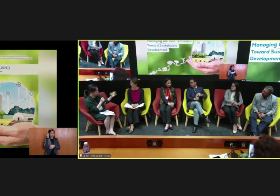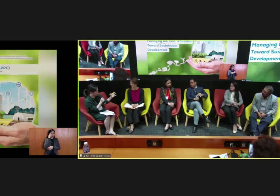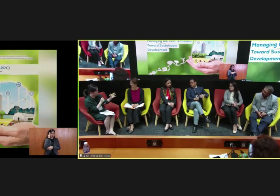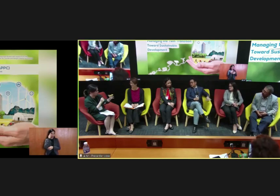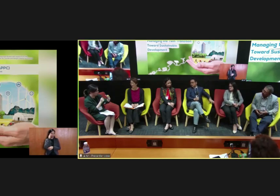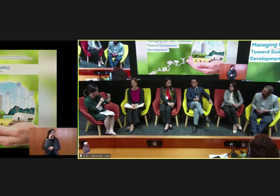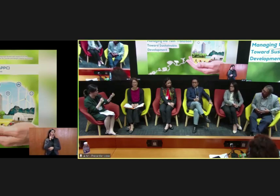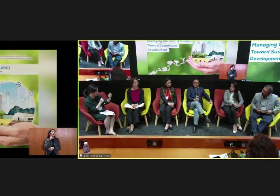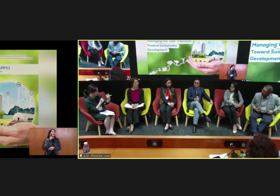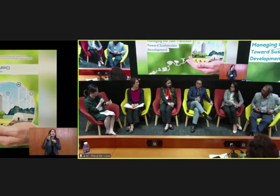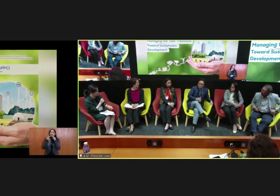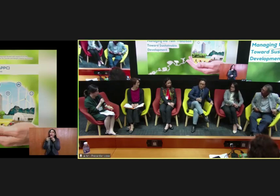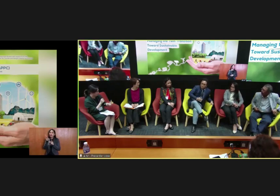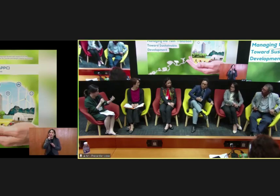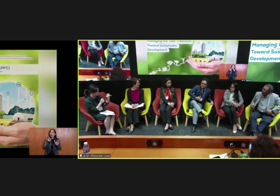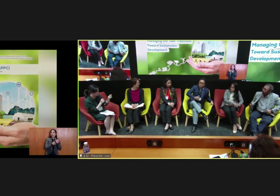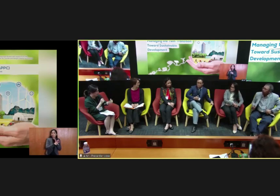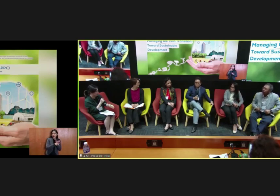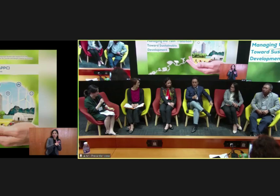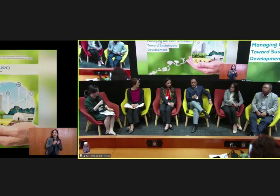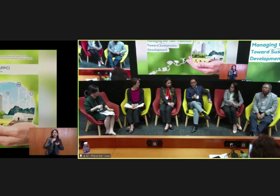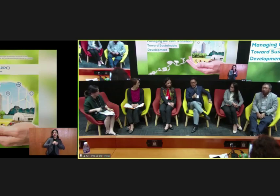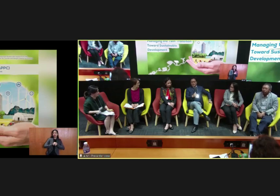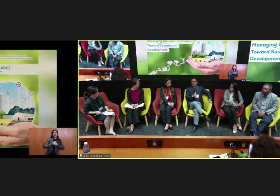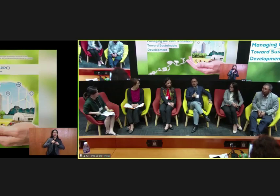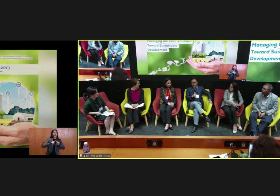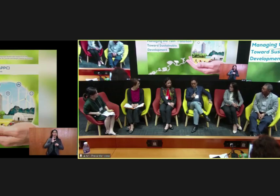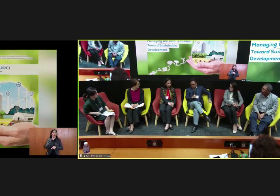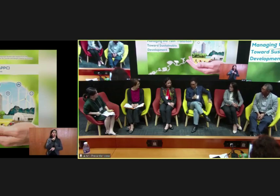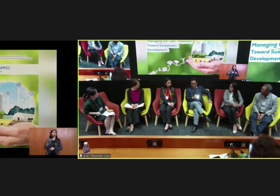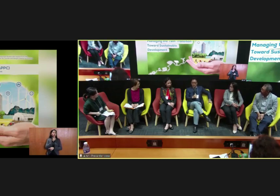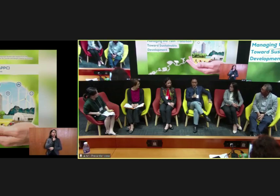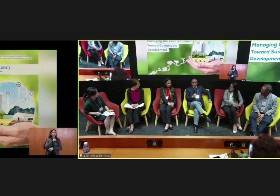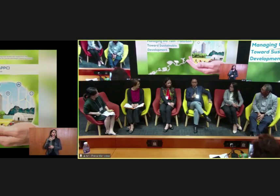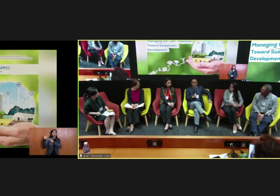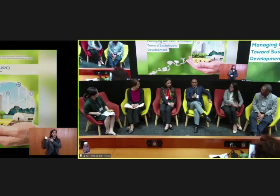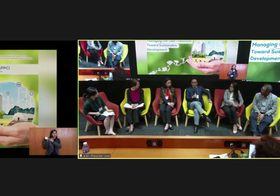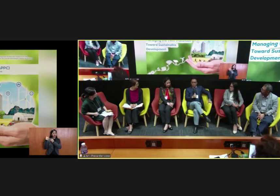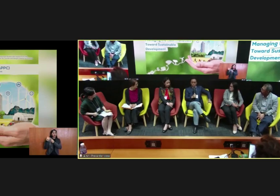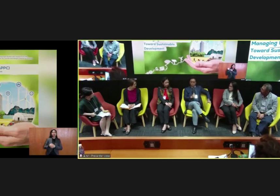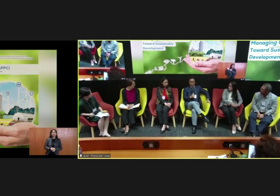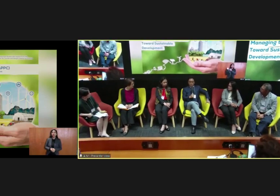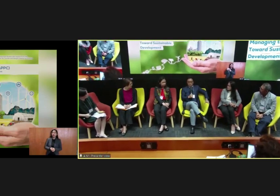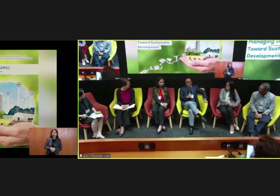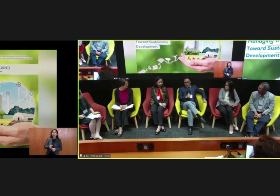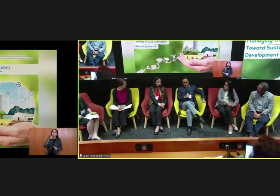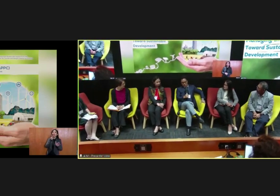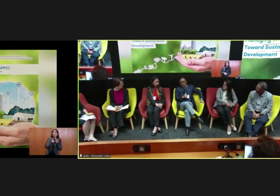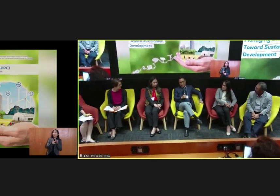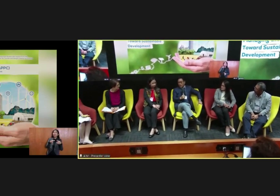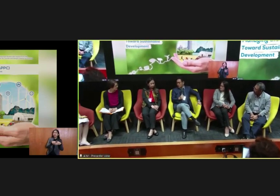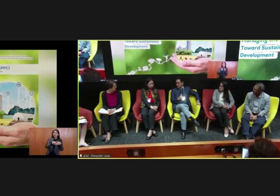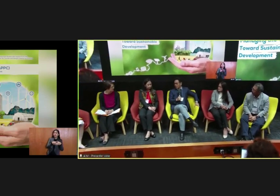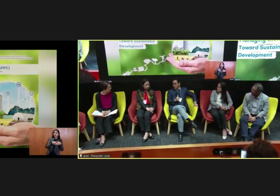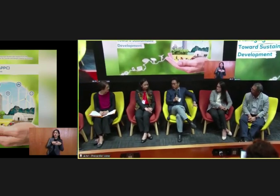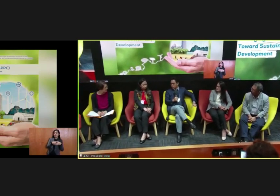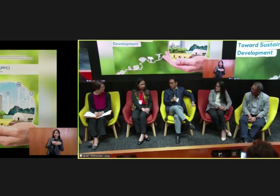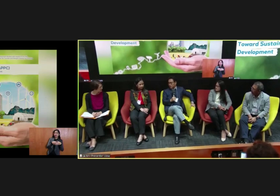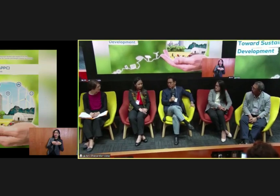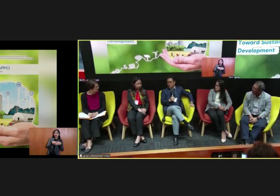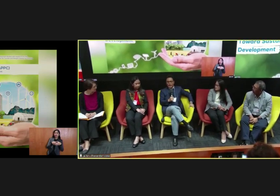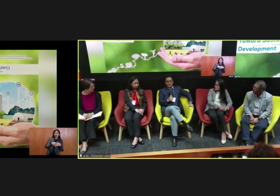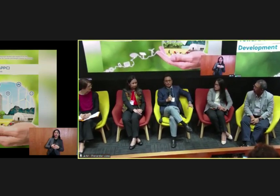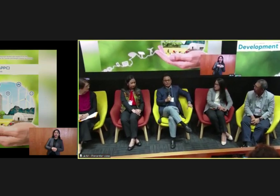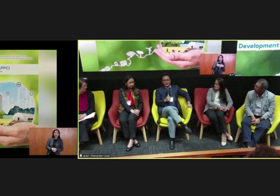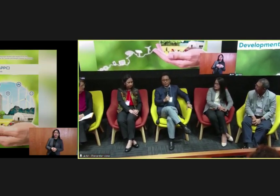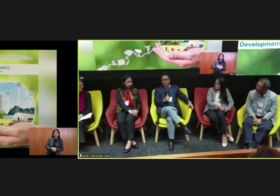public-private partnership, but who takes the bigger end? Well, the private sector will always be the main